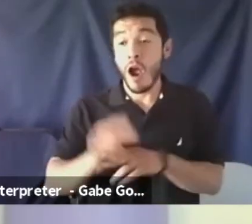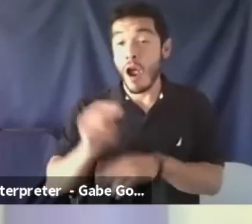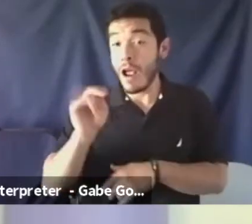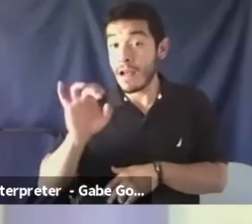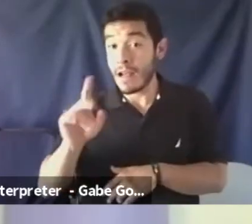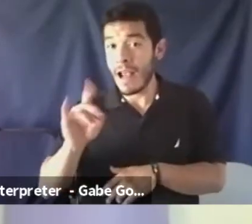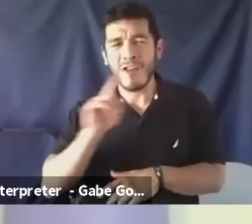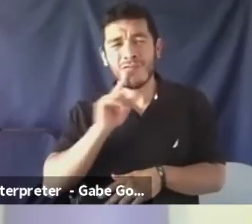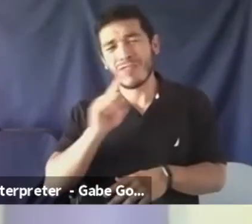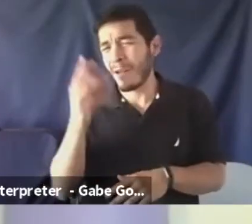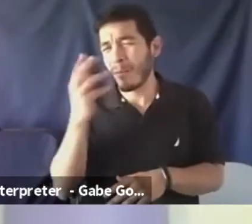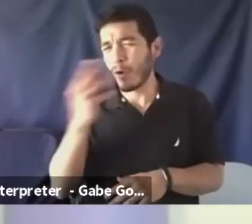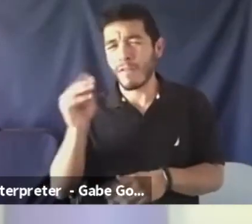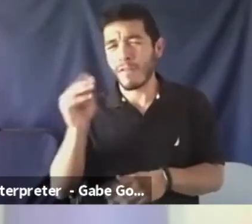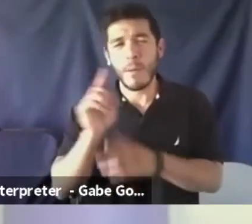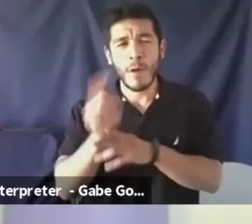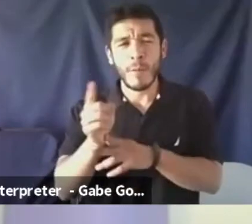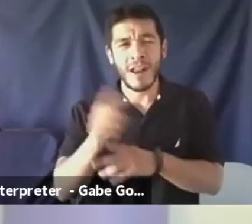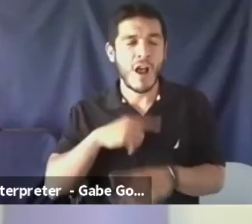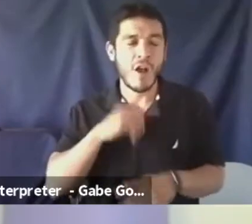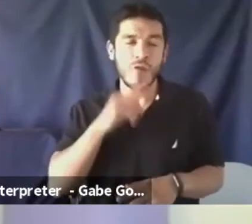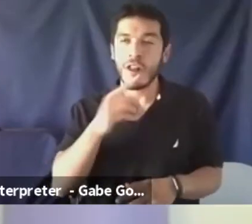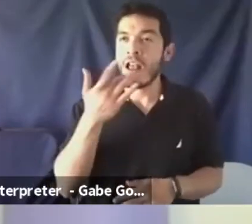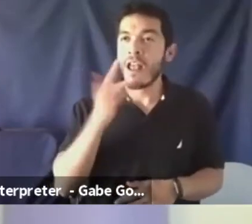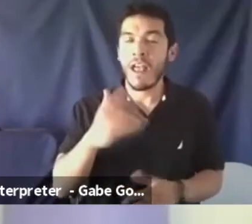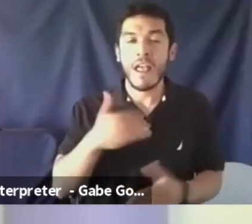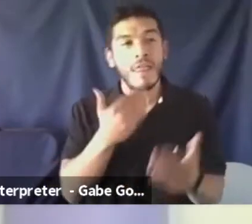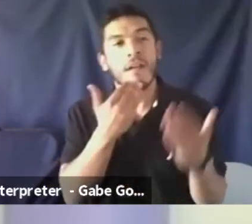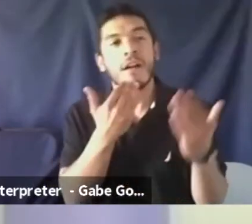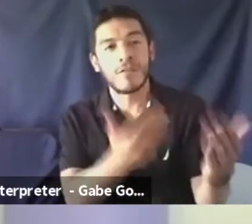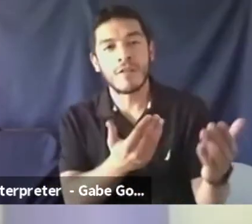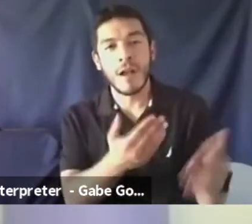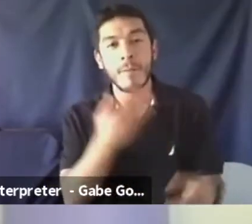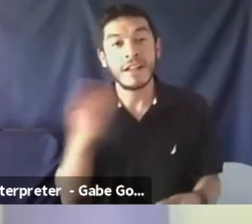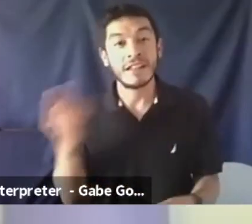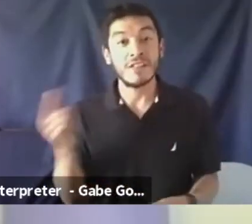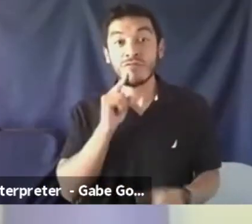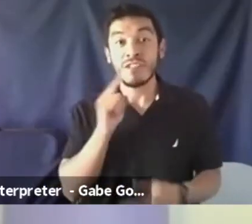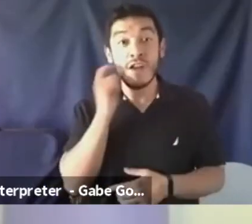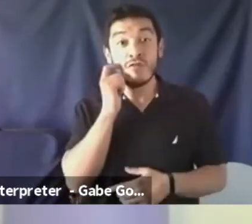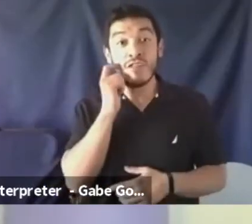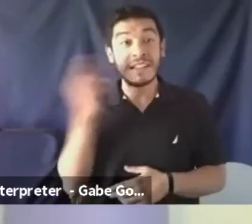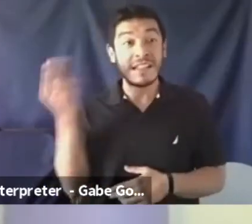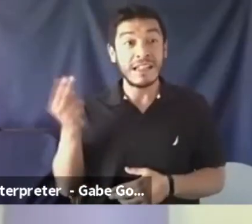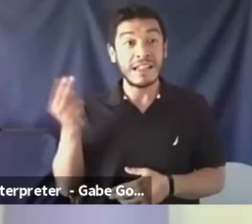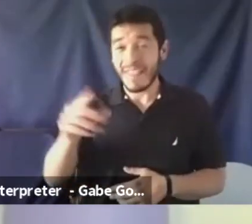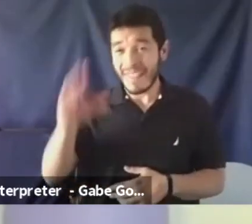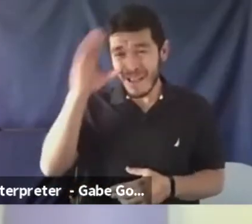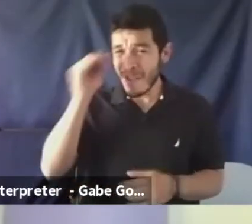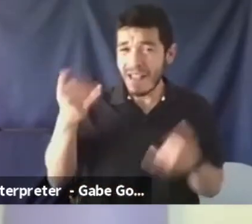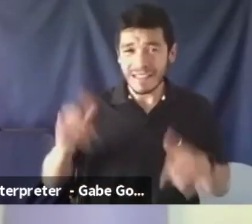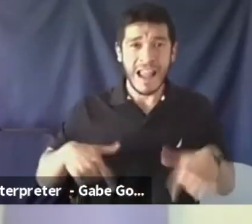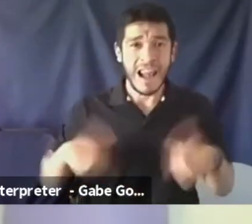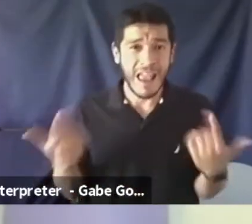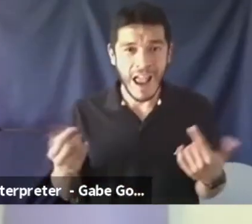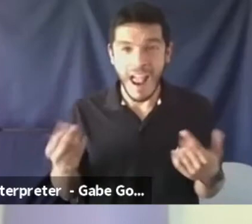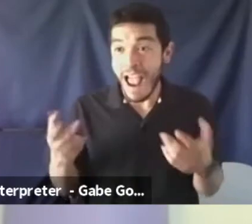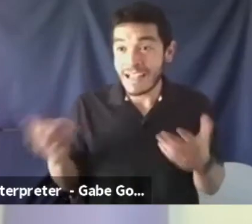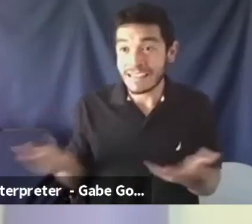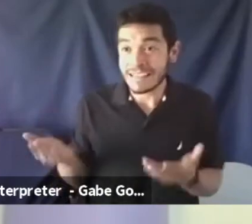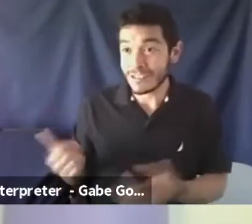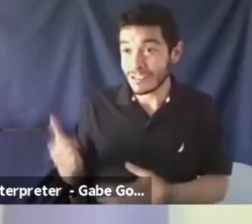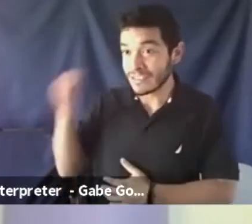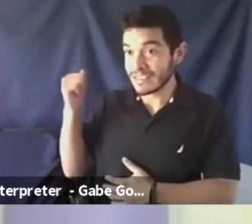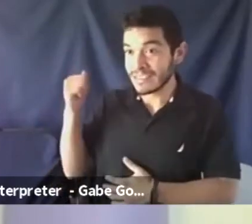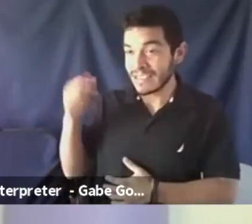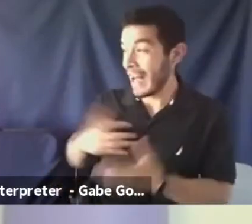beautiful moment. And I was so grateful. And then also it messes you up because you're like, this is recent history. This man's still alive. You know what I mean? And he's here. And I'm